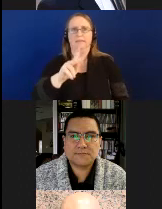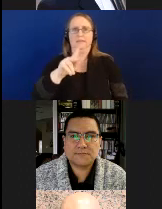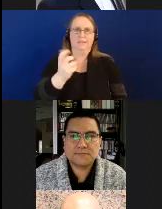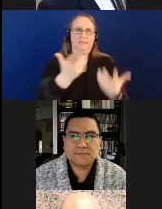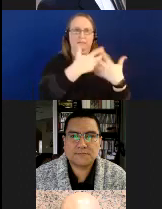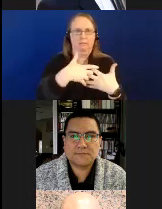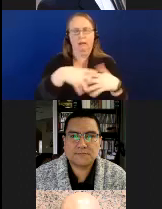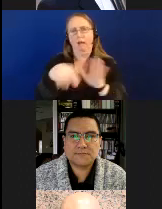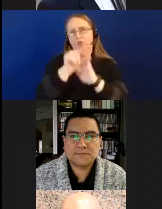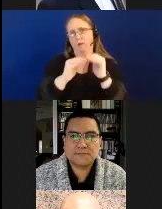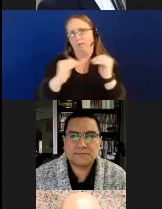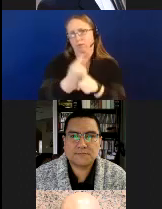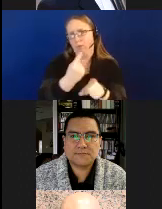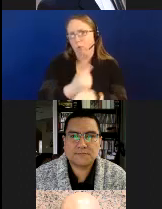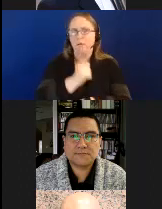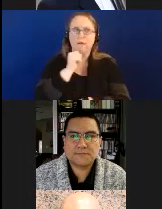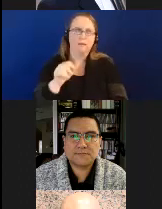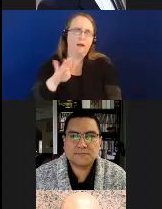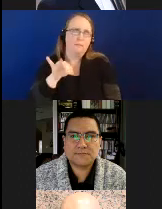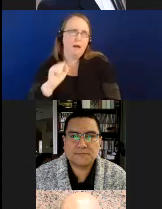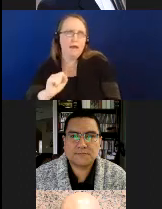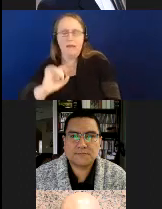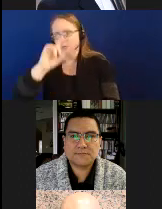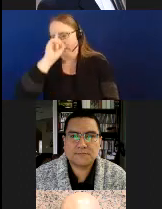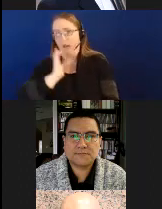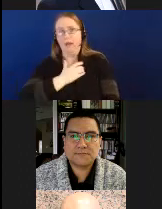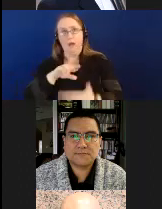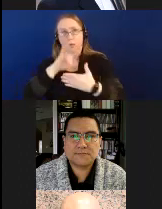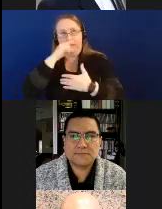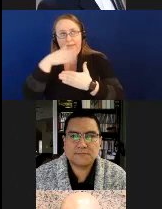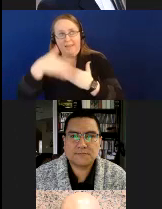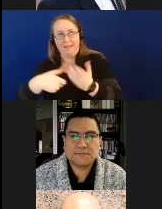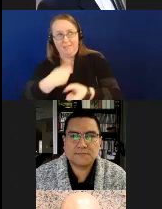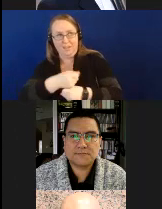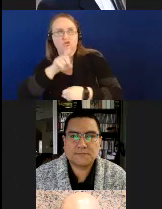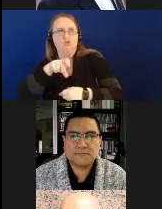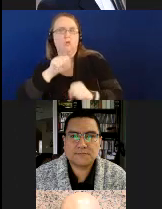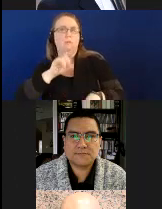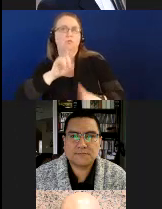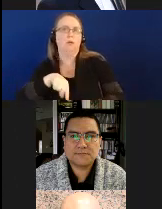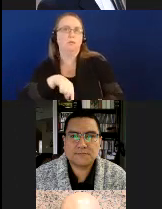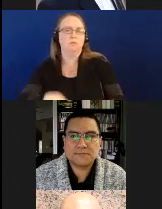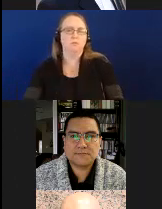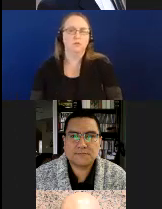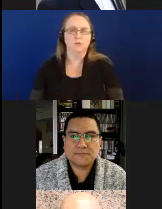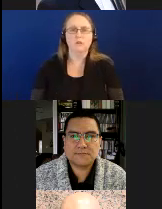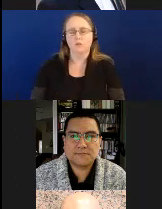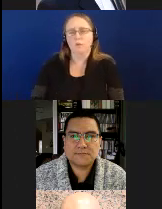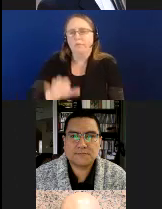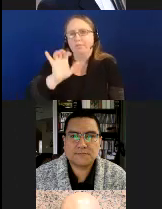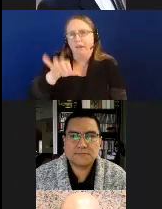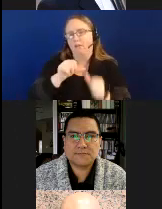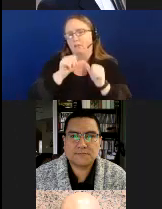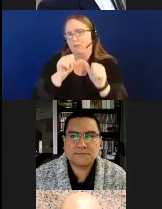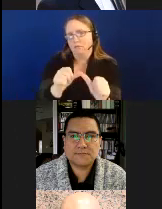level appropriate, it's not biased. We think that our kids at the end of the year should be able to answer this question. And so that will continue to be the